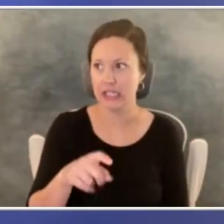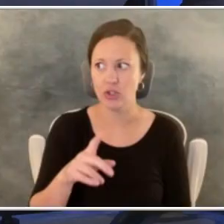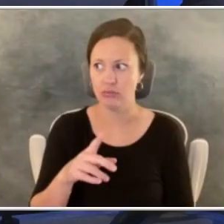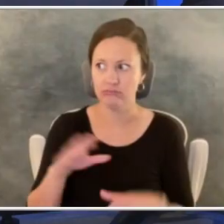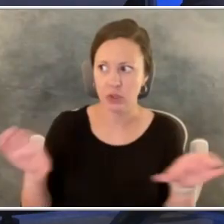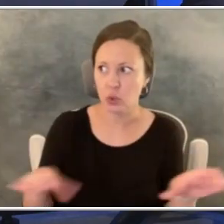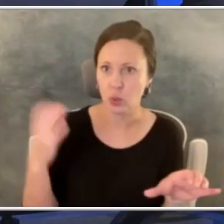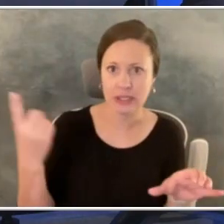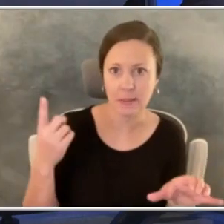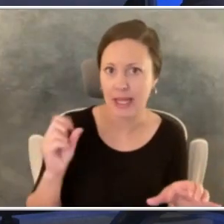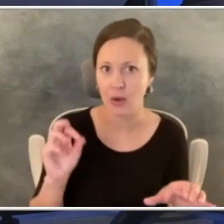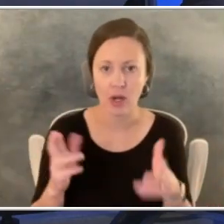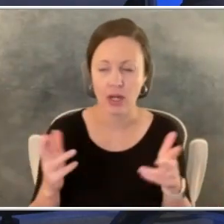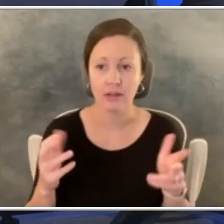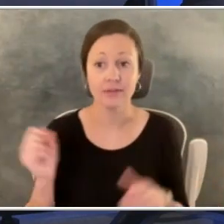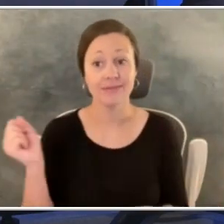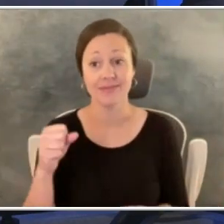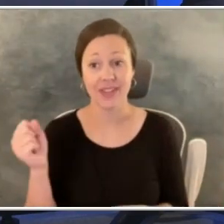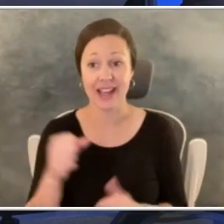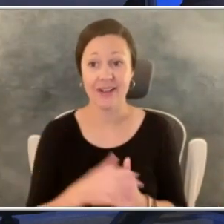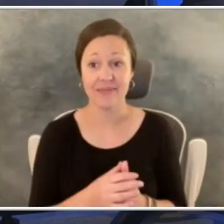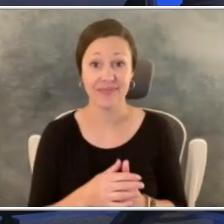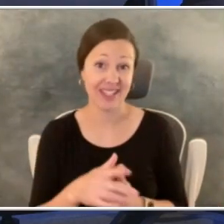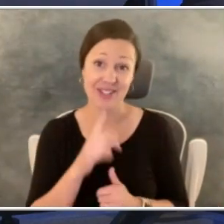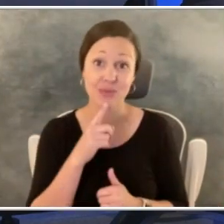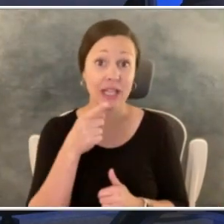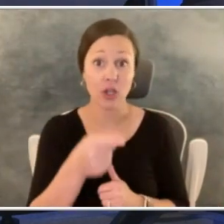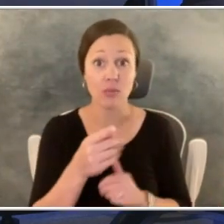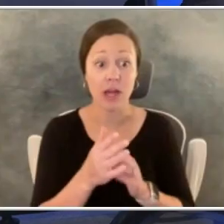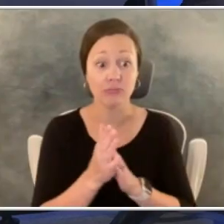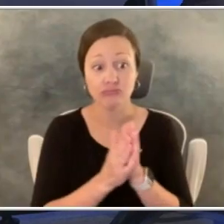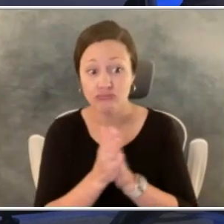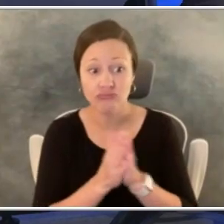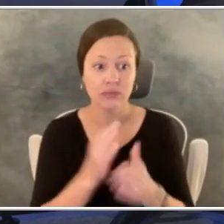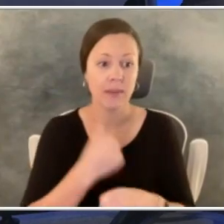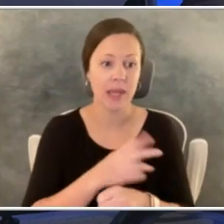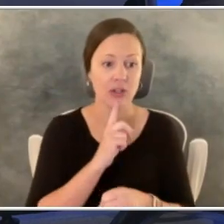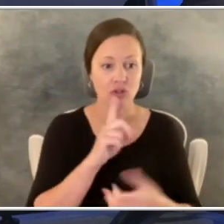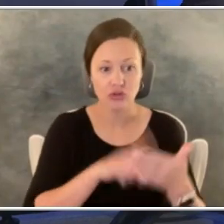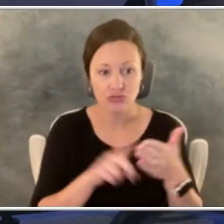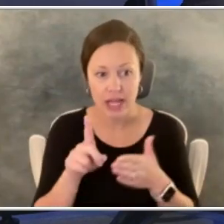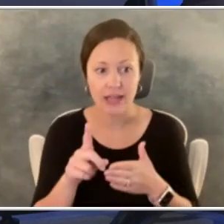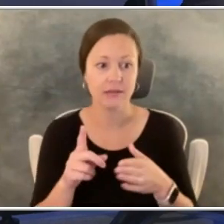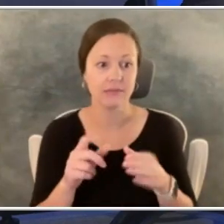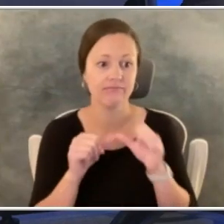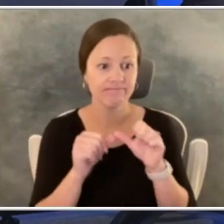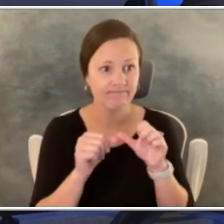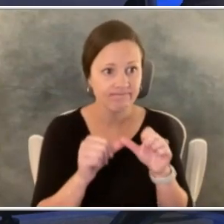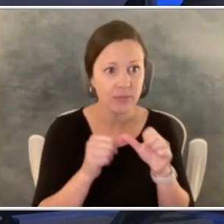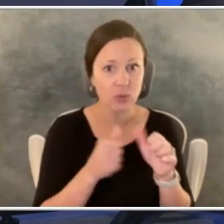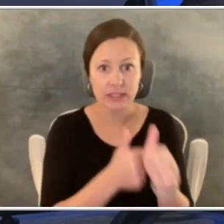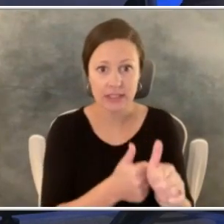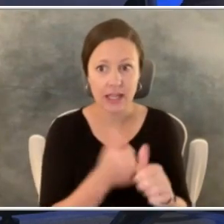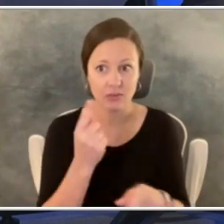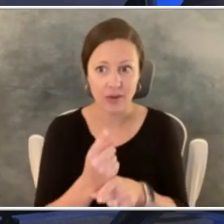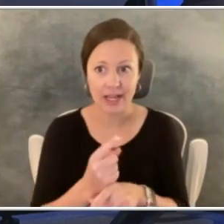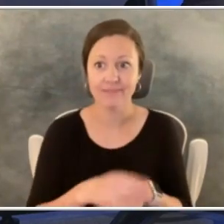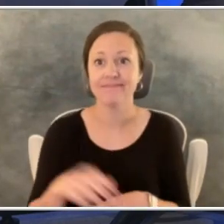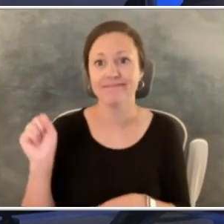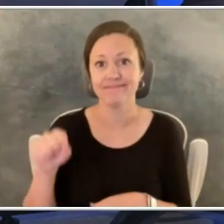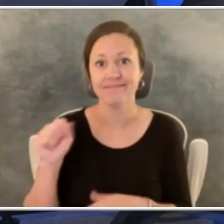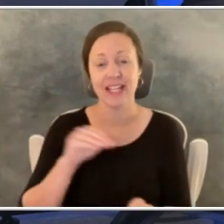you've been really, diligent about getting it checked and staying up on it, right? Right. Yeah. Dr. Chen, for men like